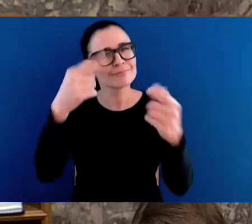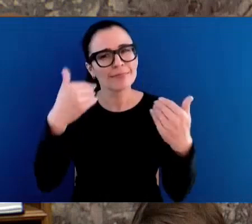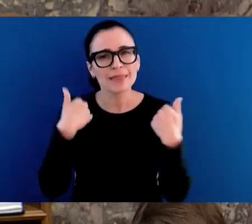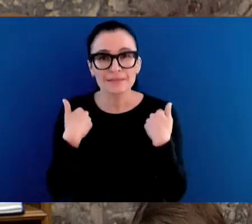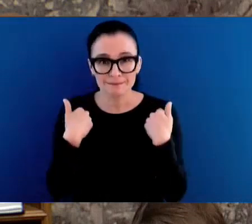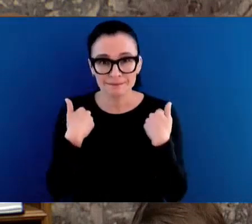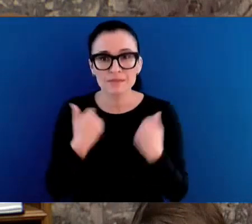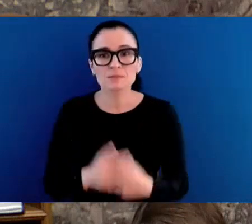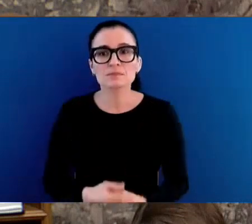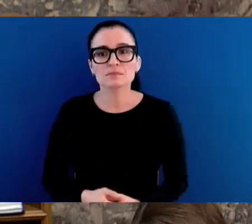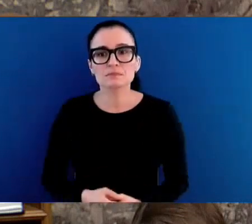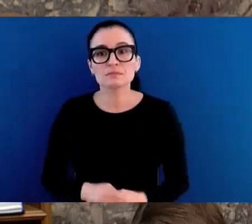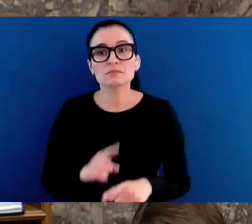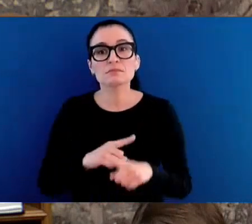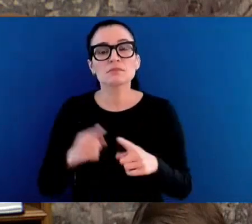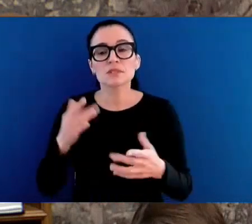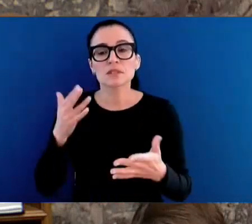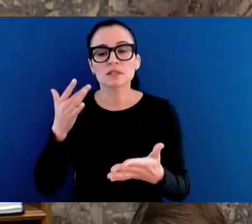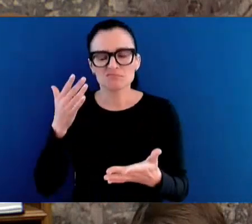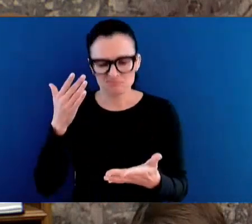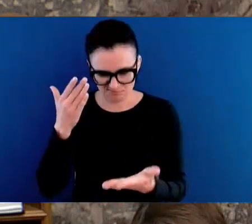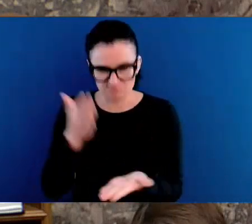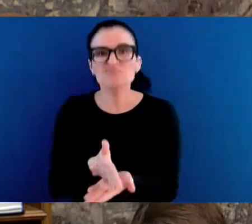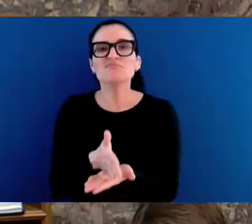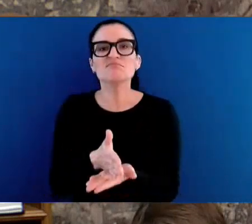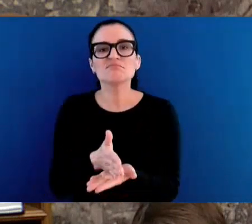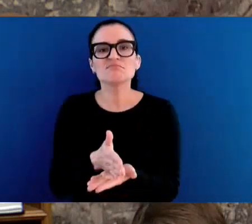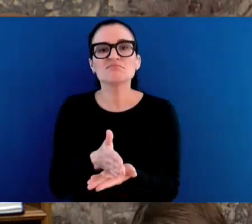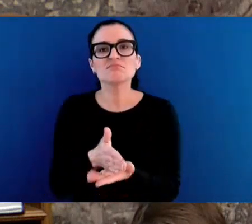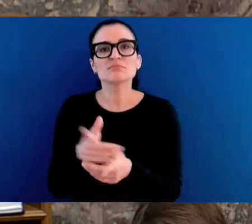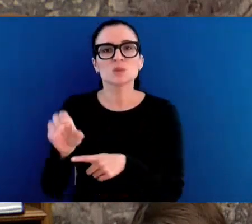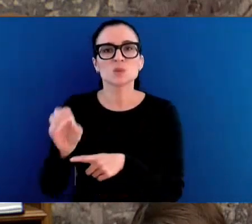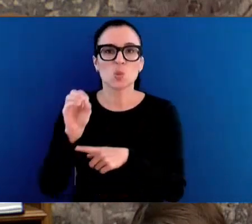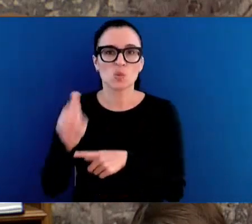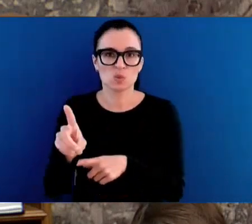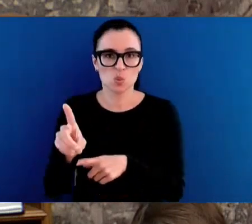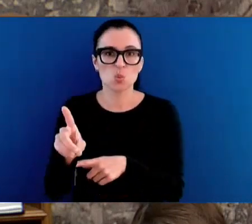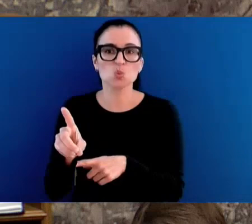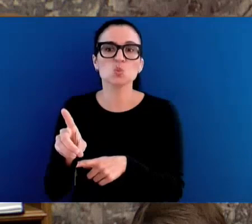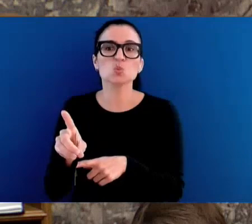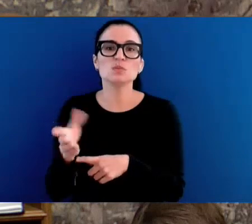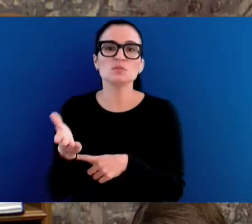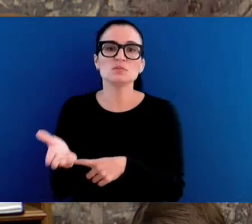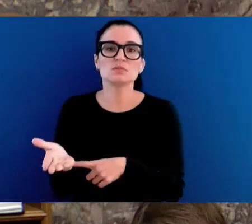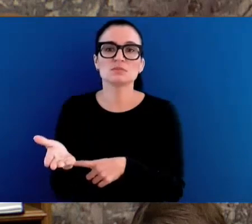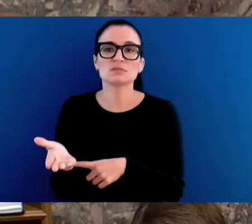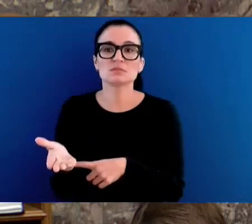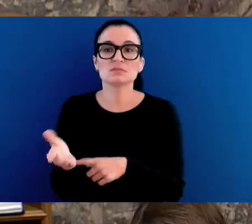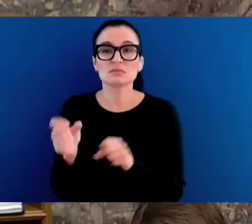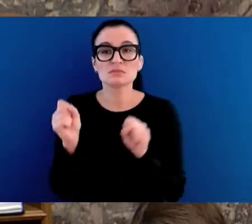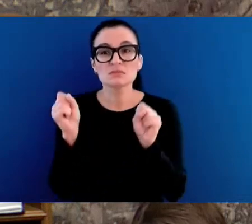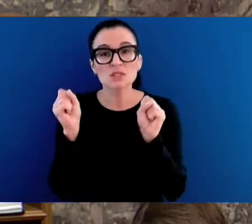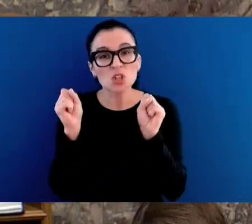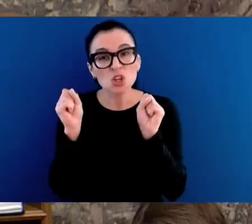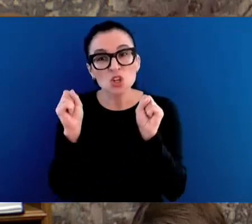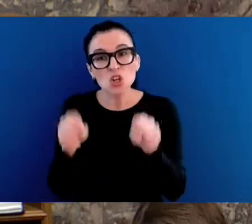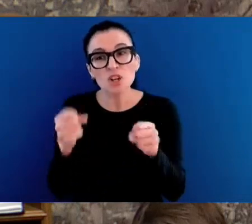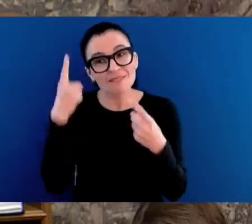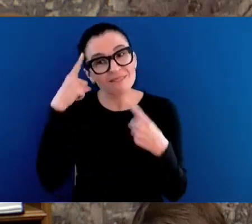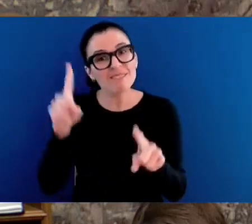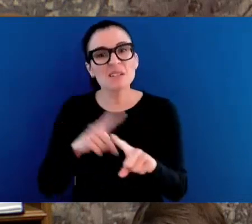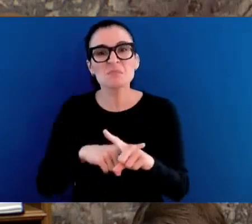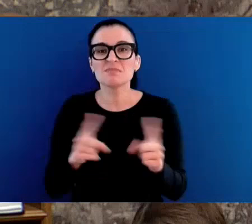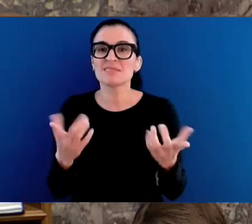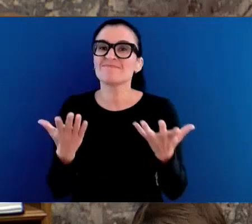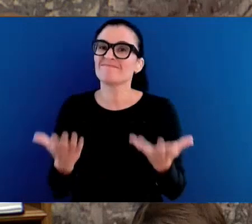and today her devastated parents are fighting for accountability and changes so other families will not have to